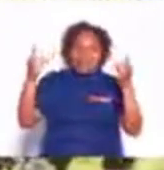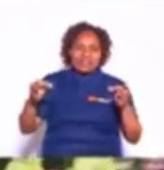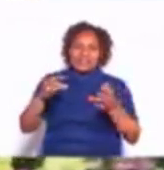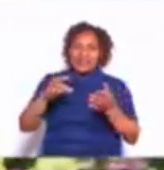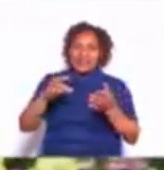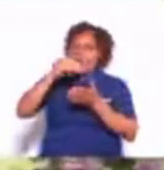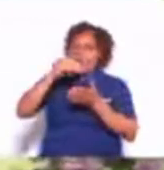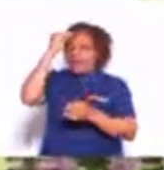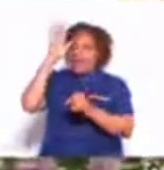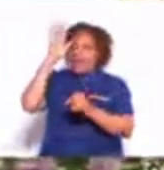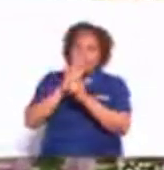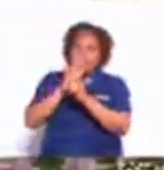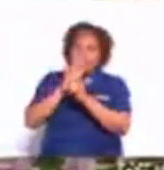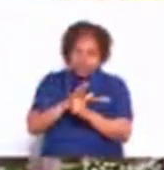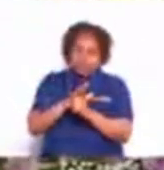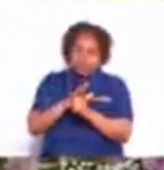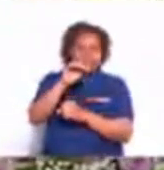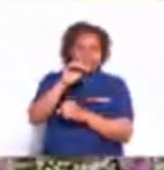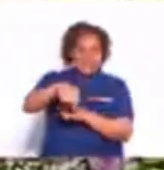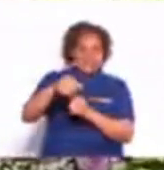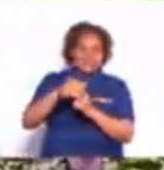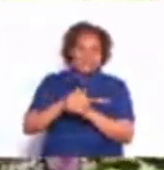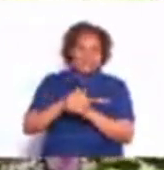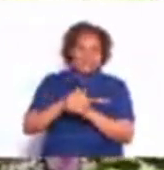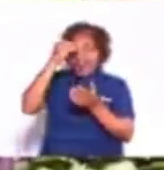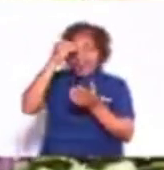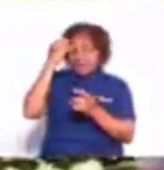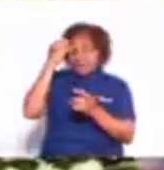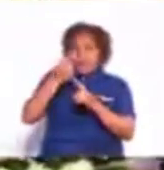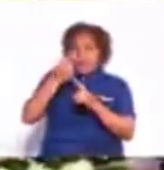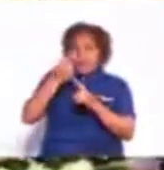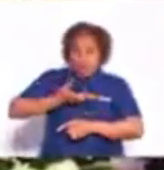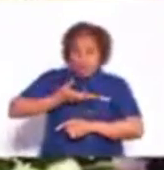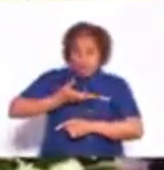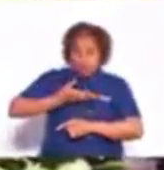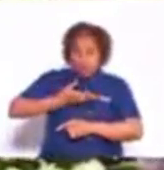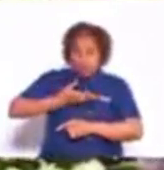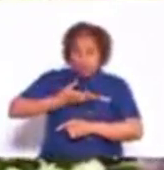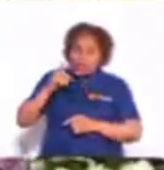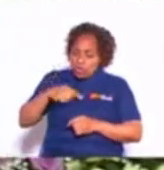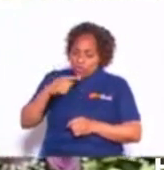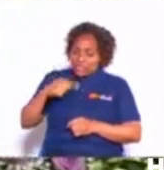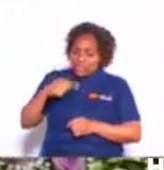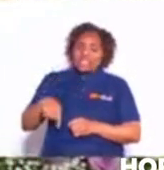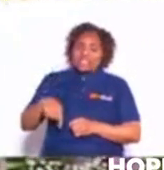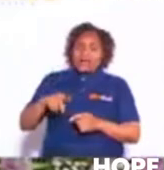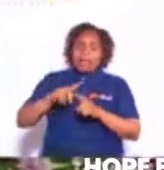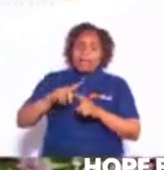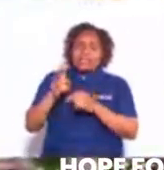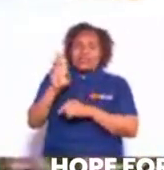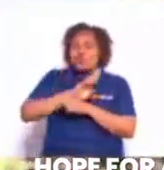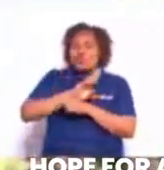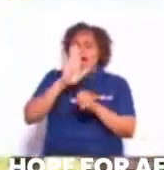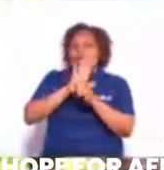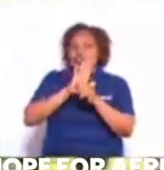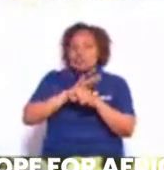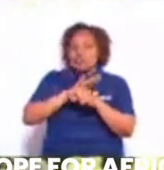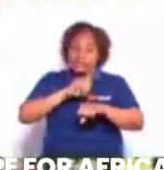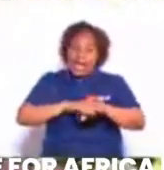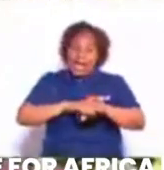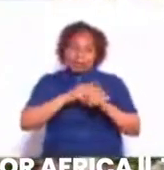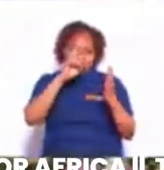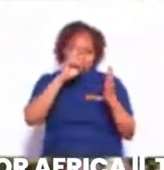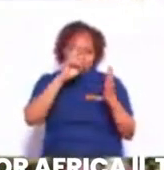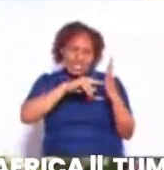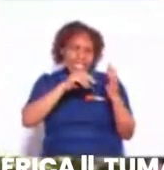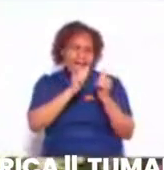lot. Yes, learn from your own mistake, but spend a lot of time to read and start other